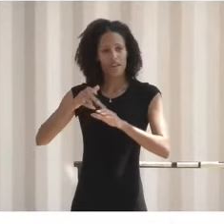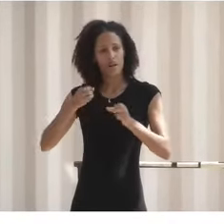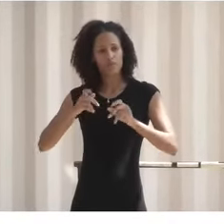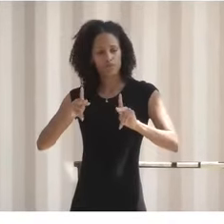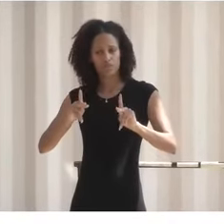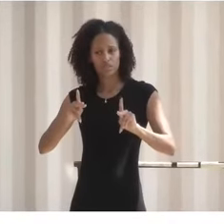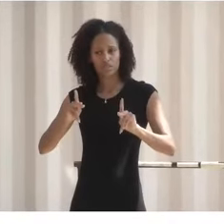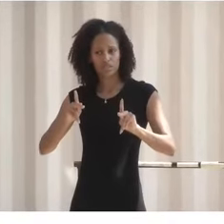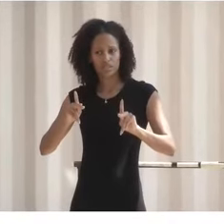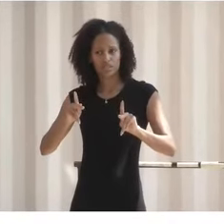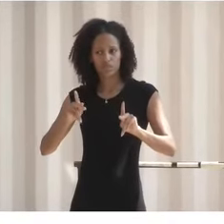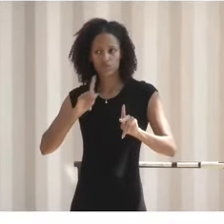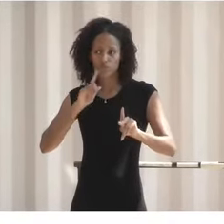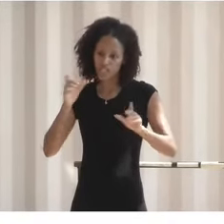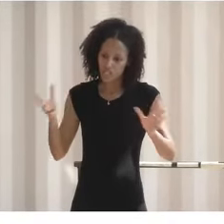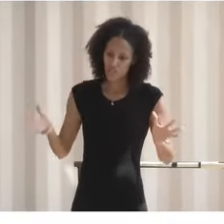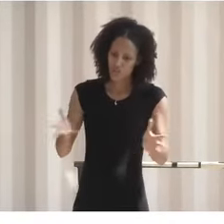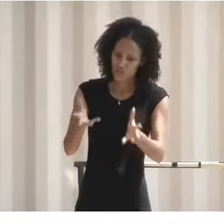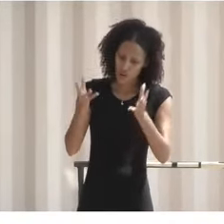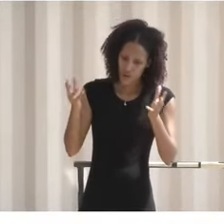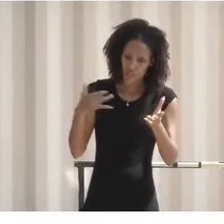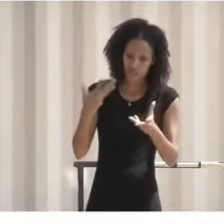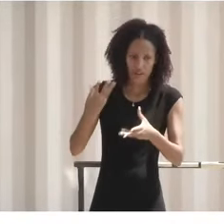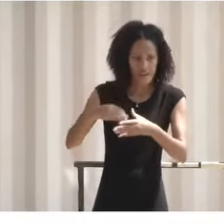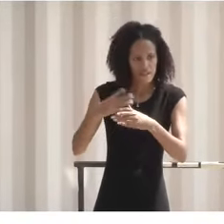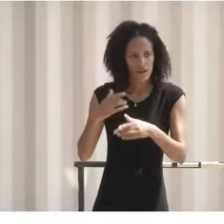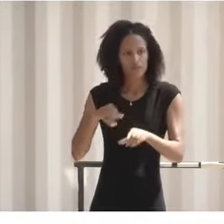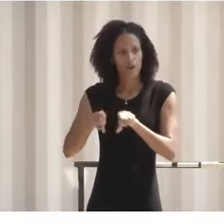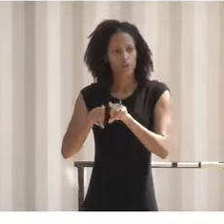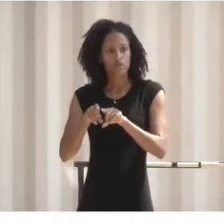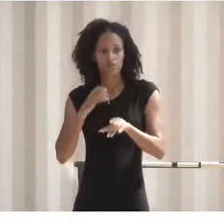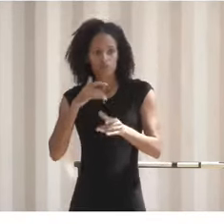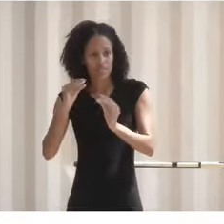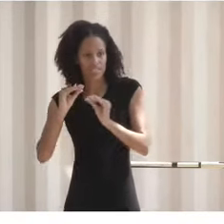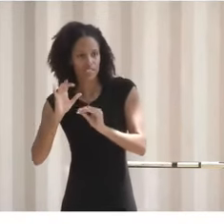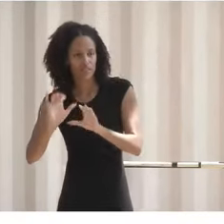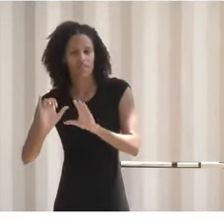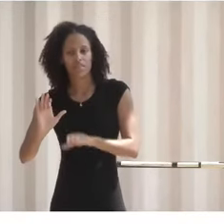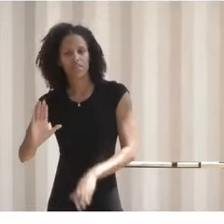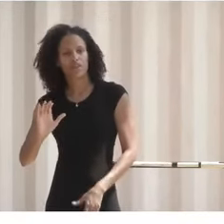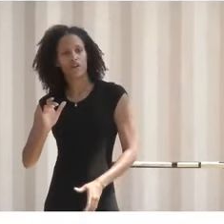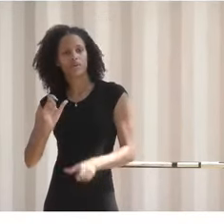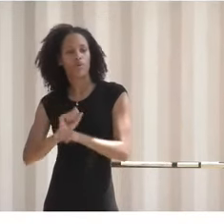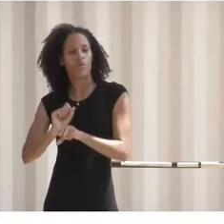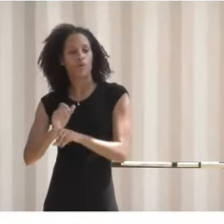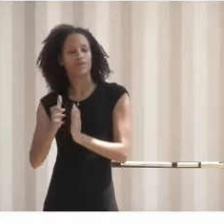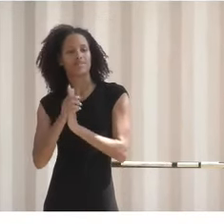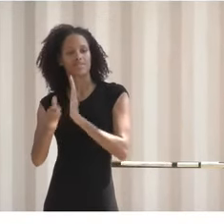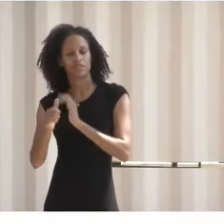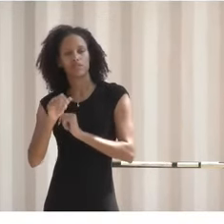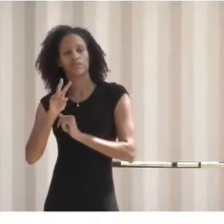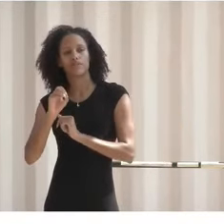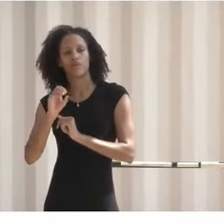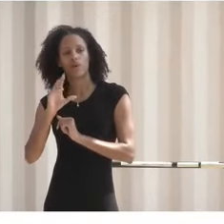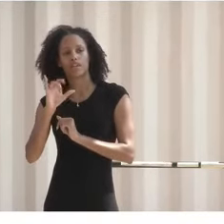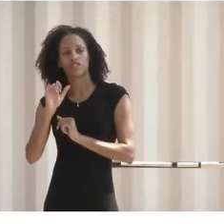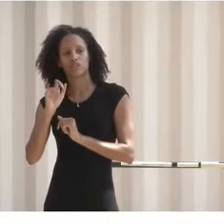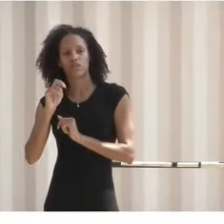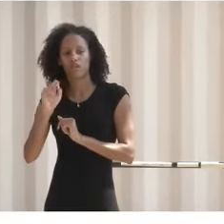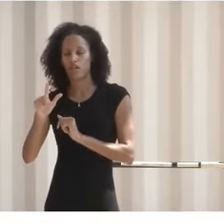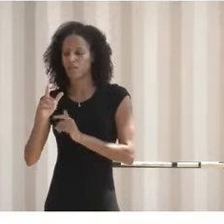opportunities, to encourage the youth to also start doing vocational skills like plumbing and being